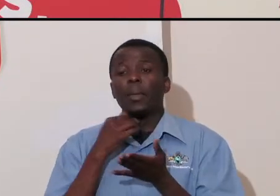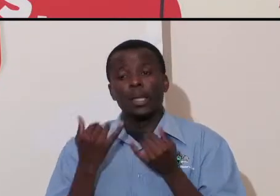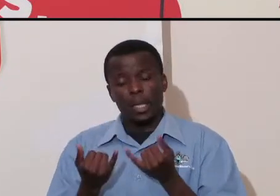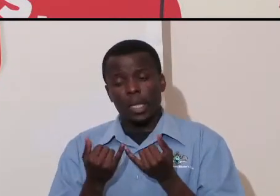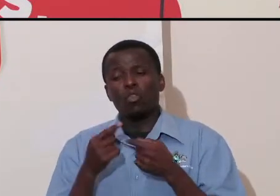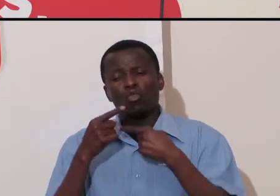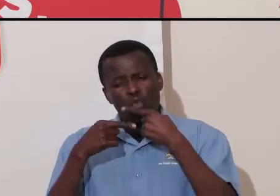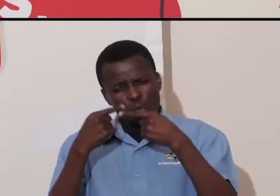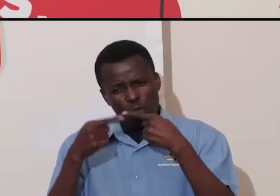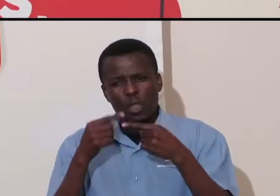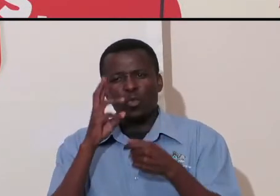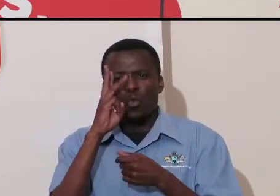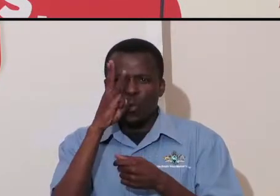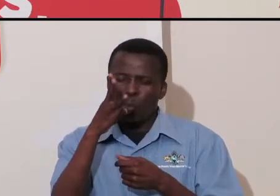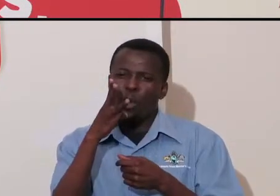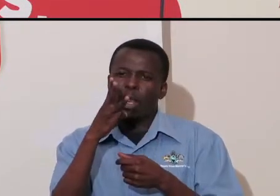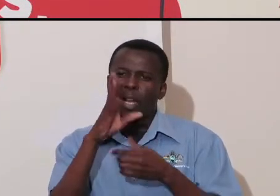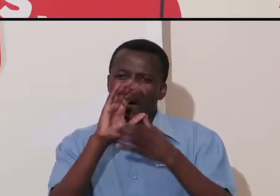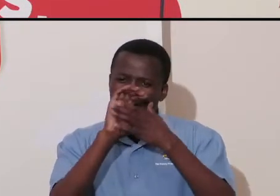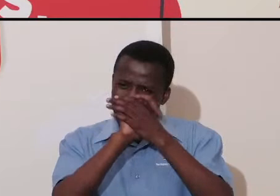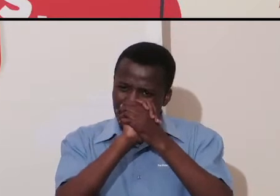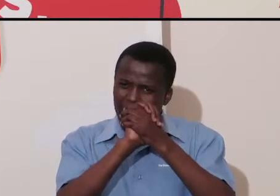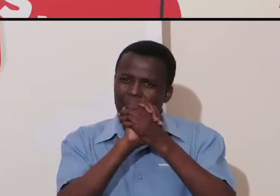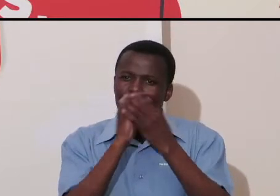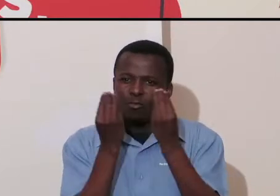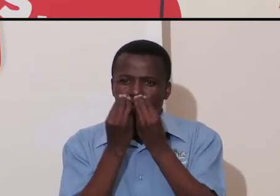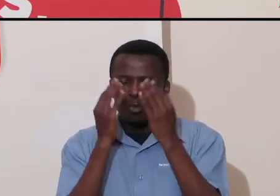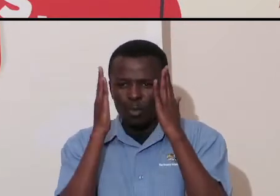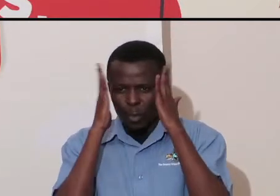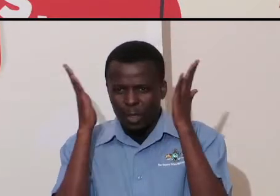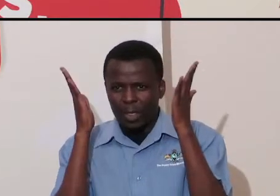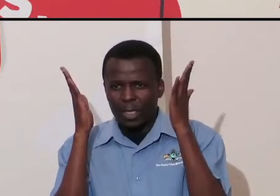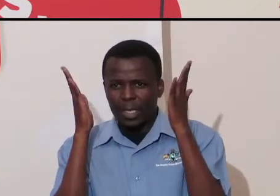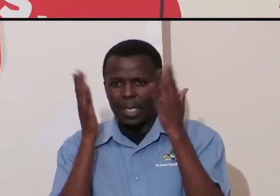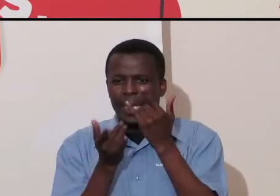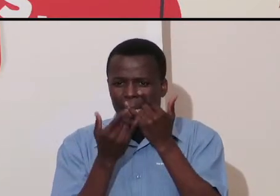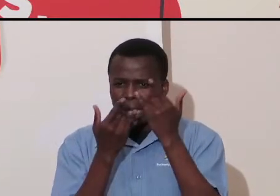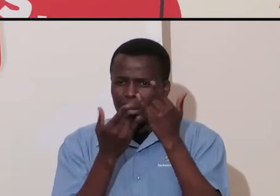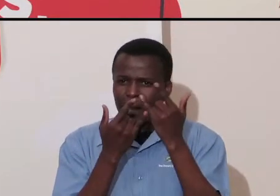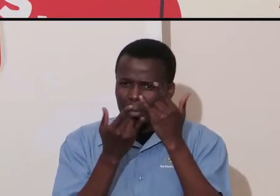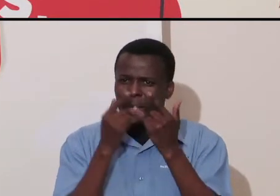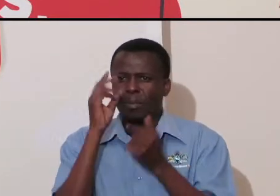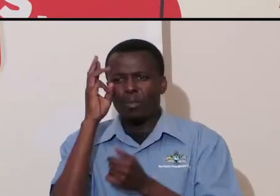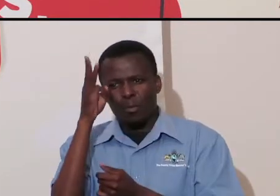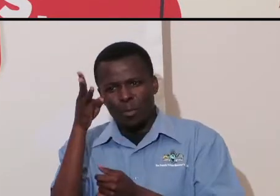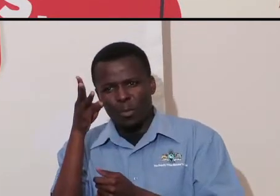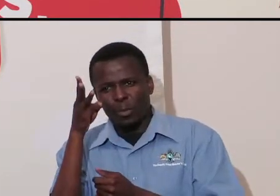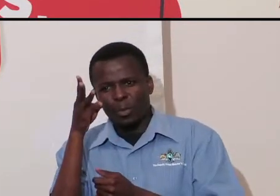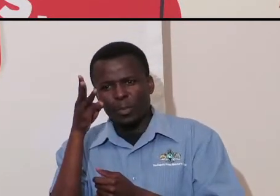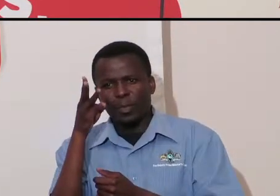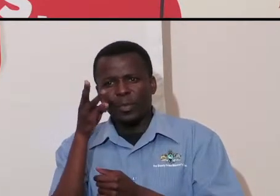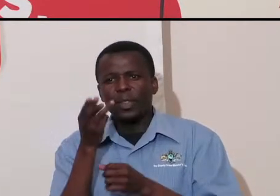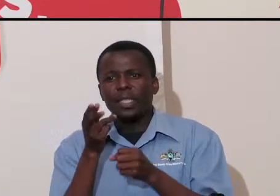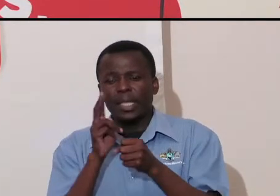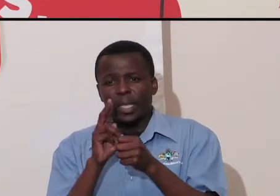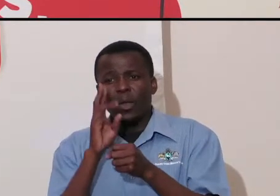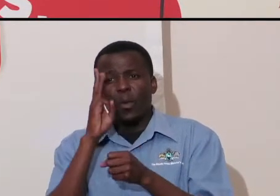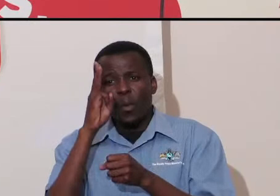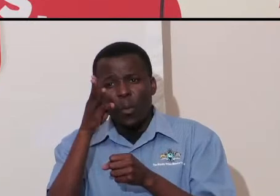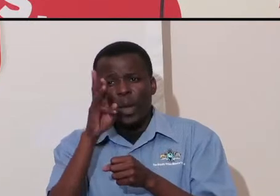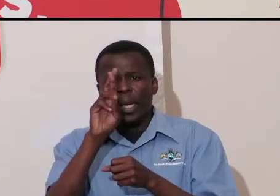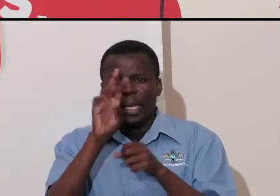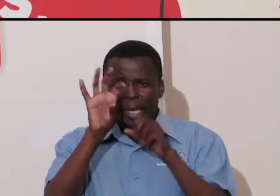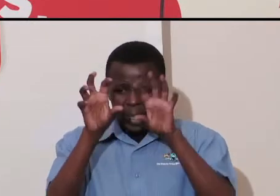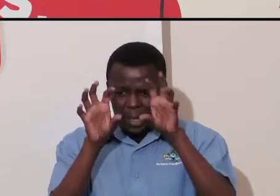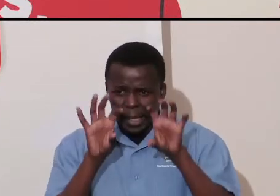provide support for both HIV and COVID prevention and treatment. We look forward to joining the regional and the